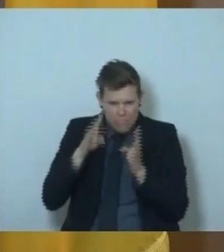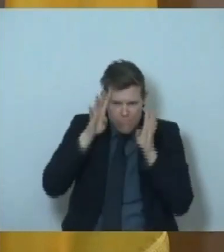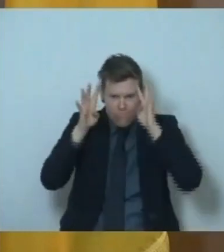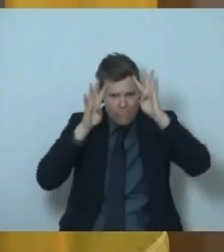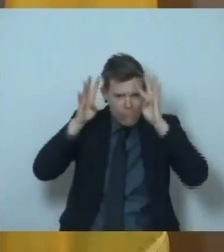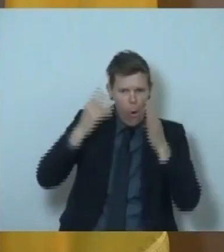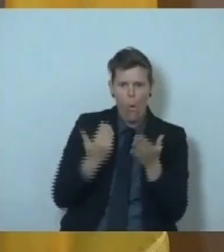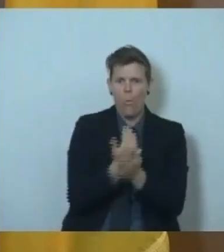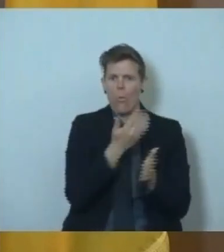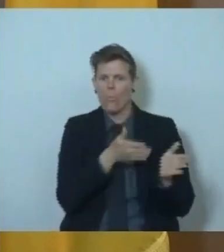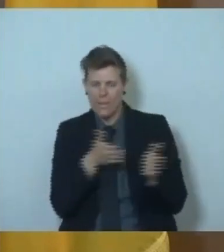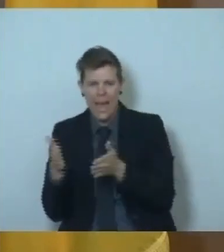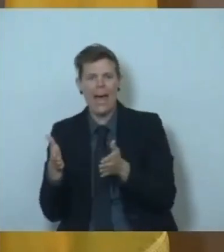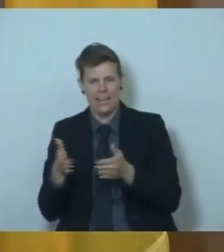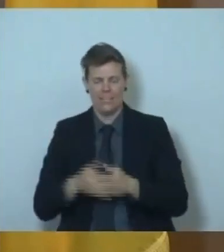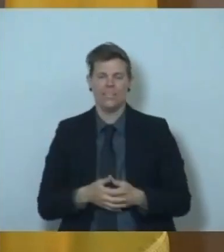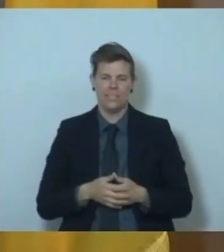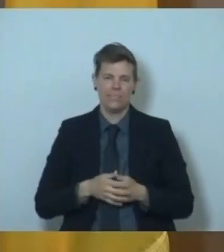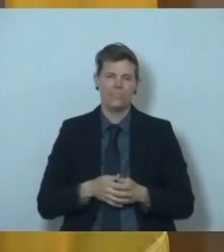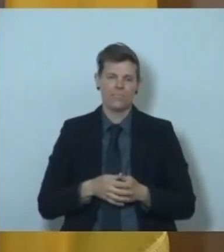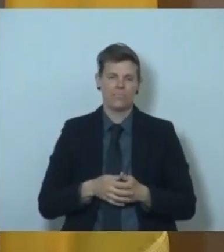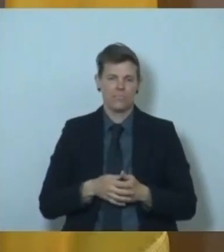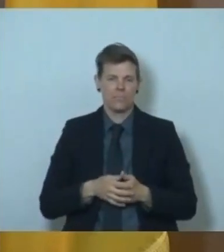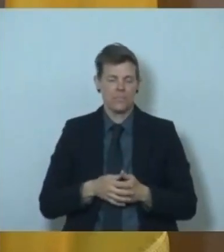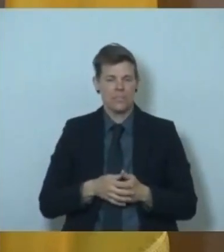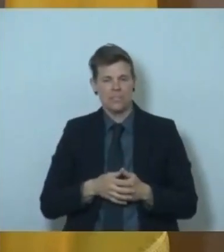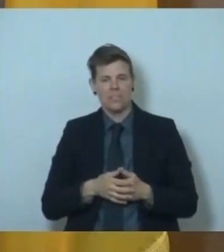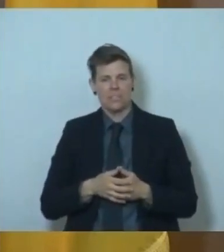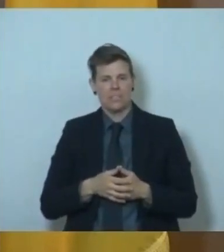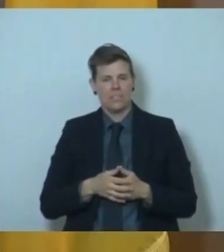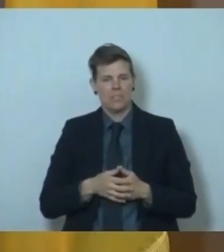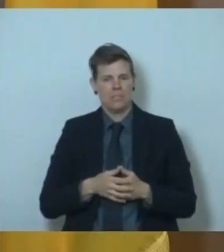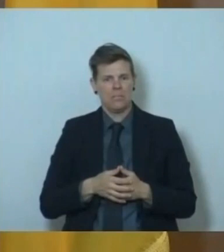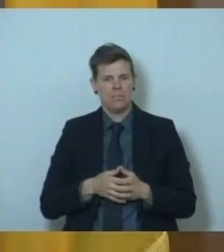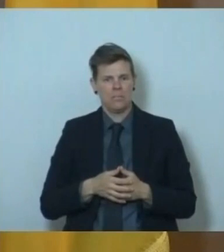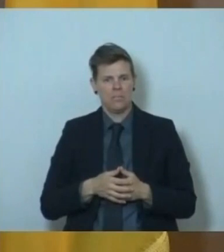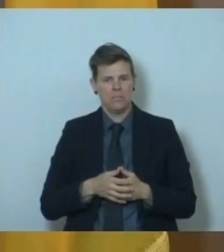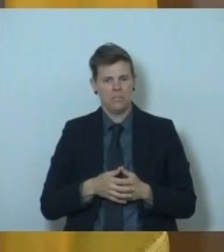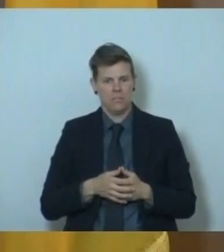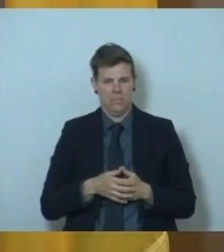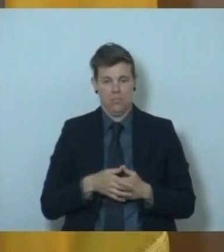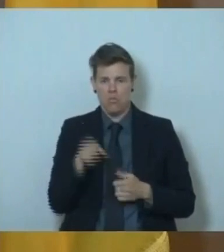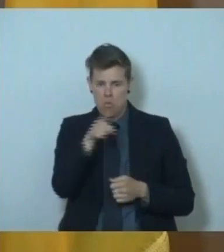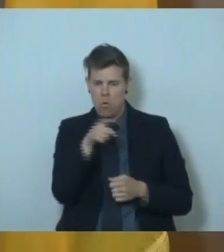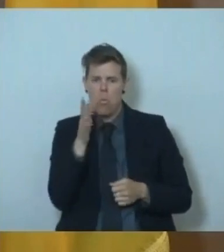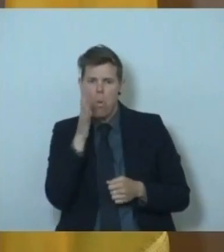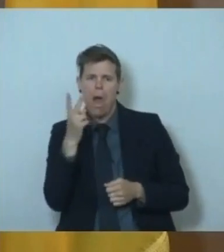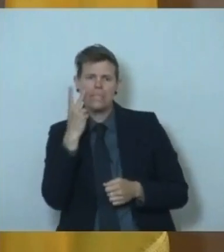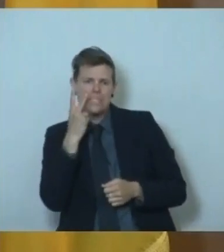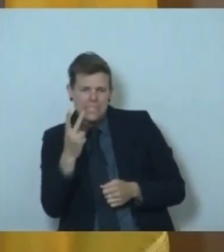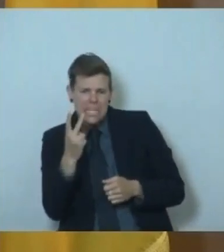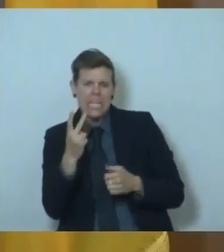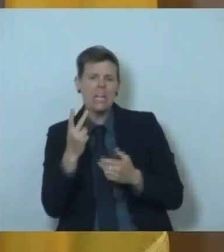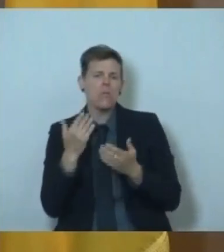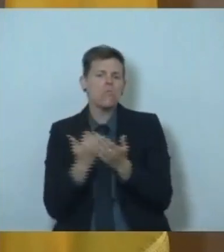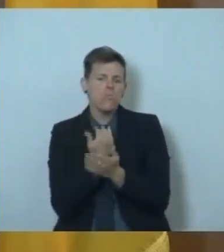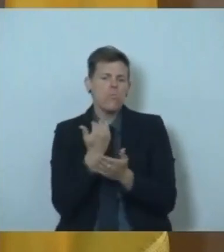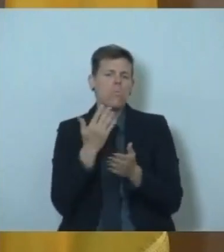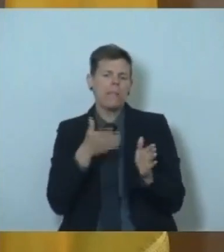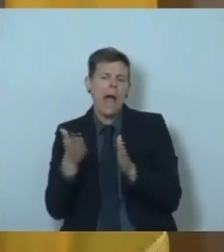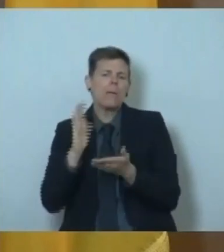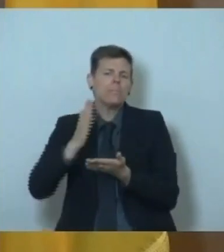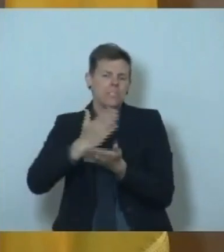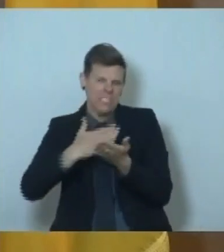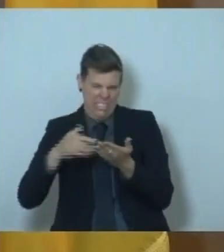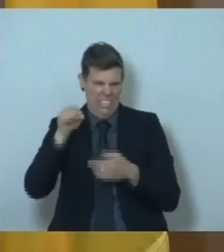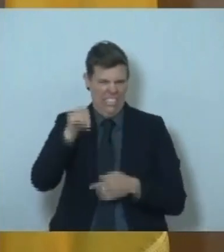or components of one based on what we've learned on June 18th. Two, you do